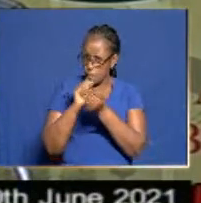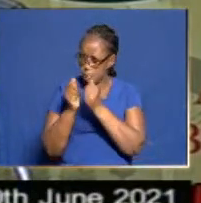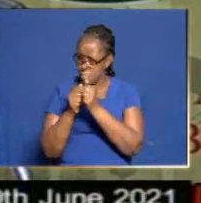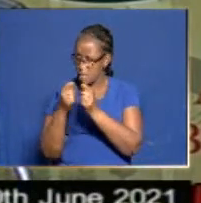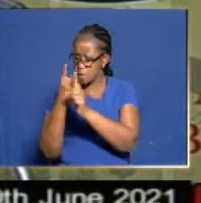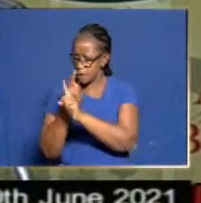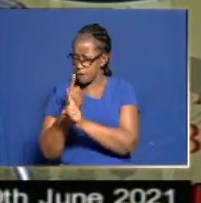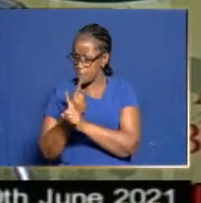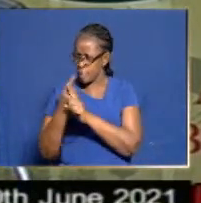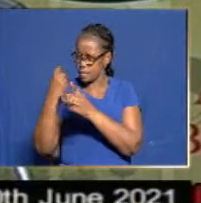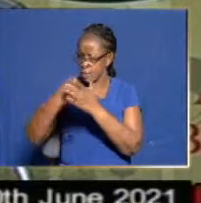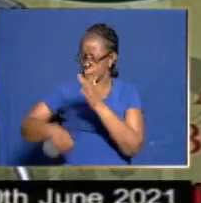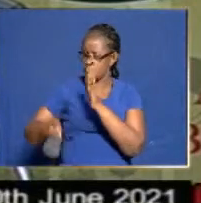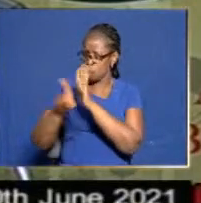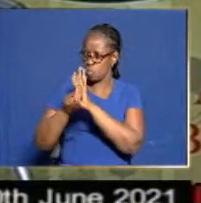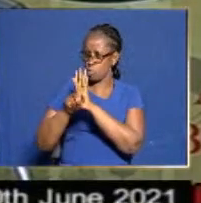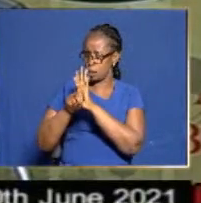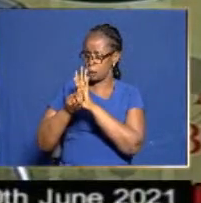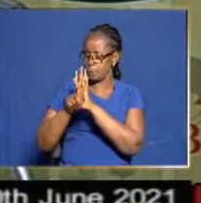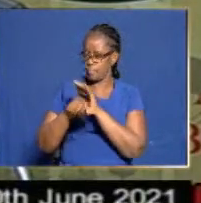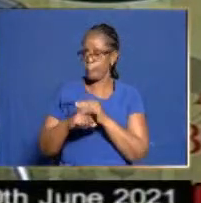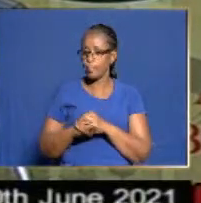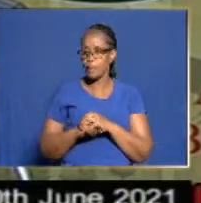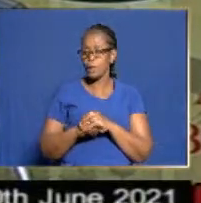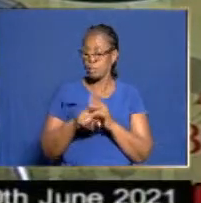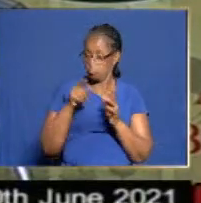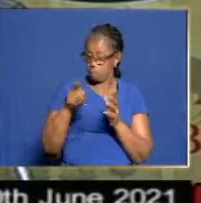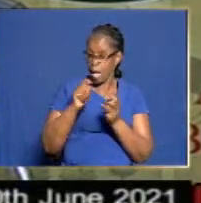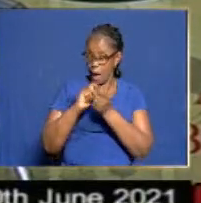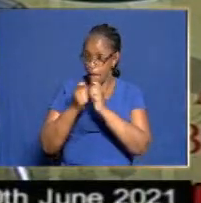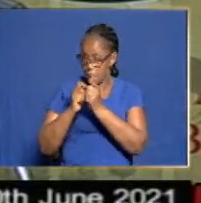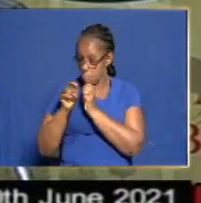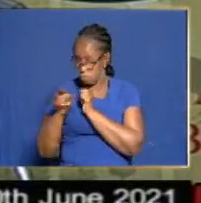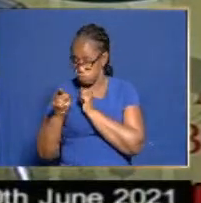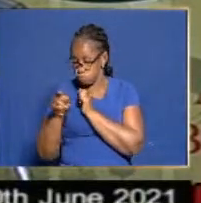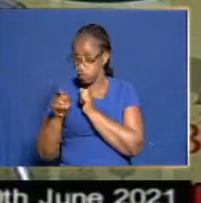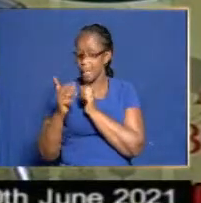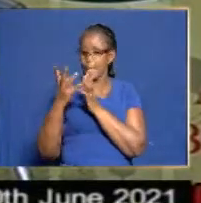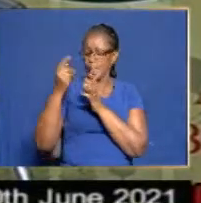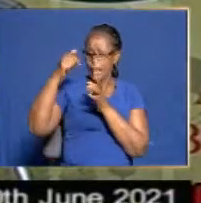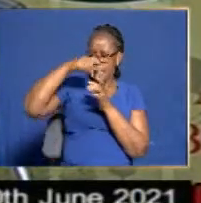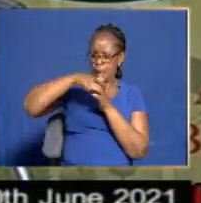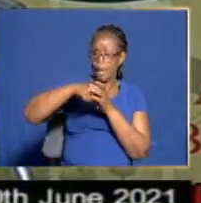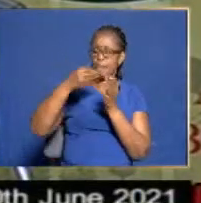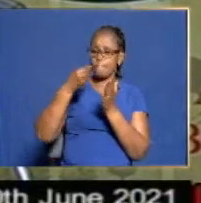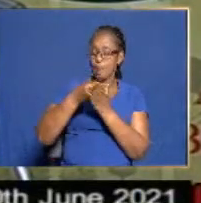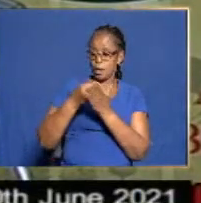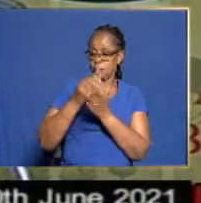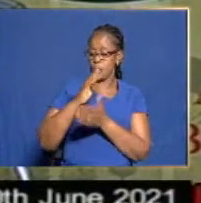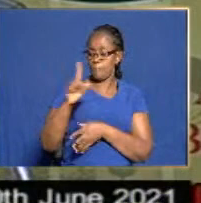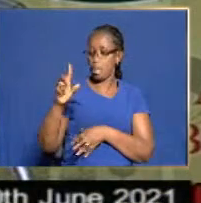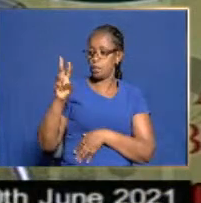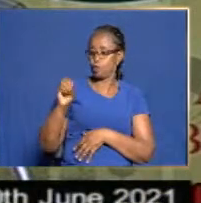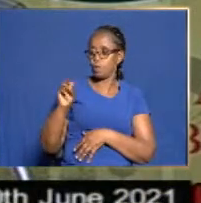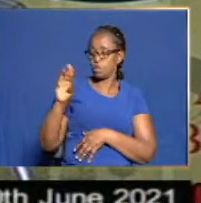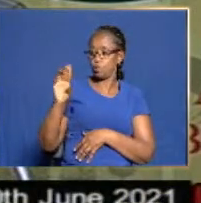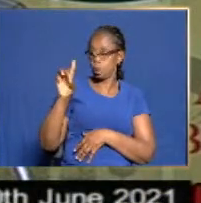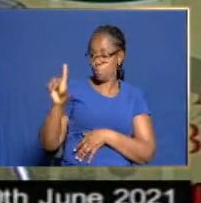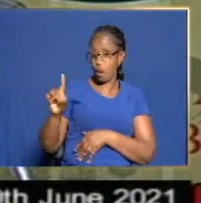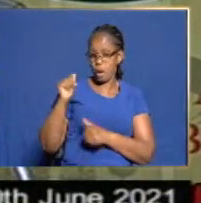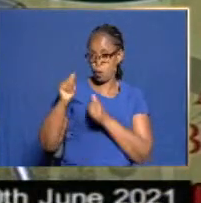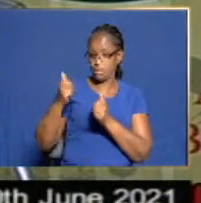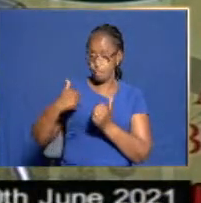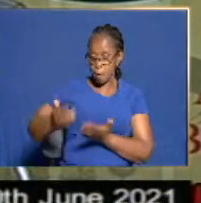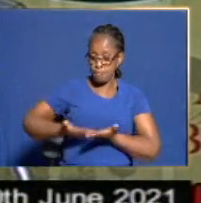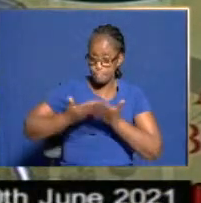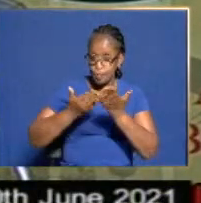laws relating to tax administration. These amendments are contained in the Finance Bill 2021 that I submitted to this House in